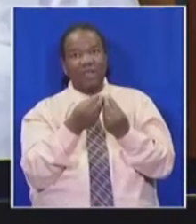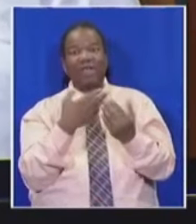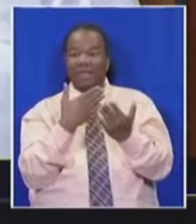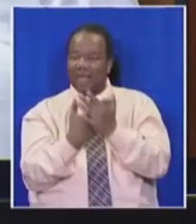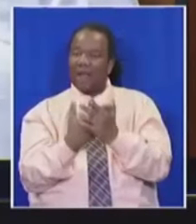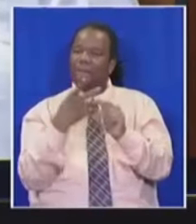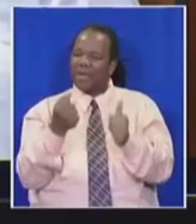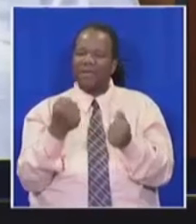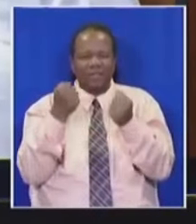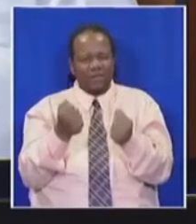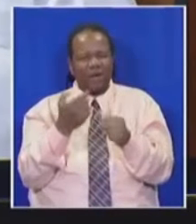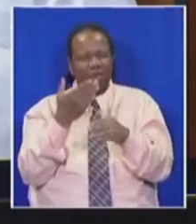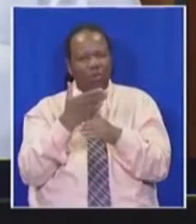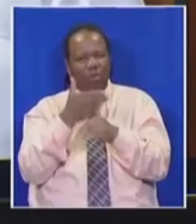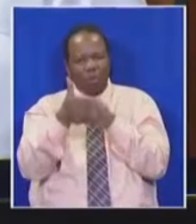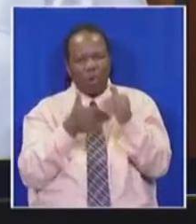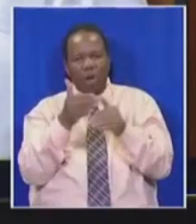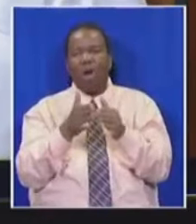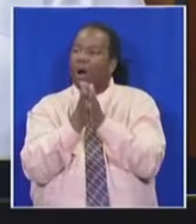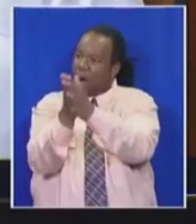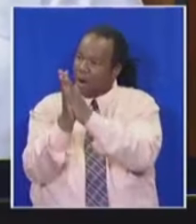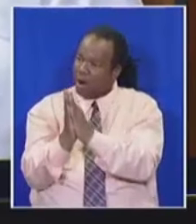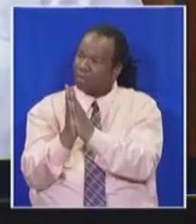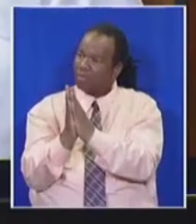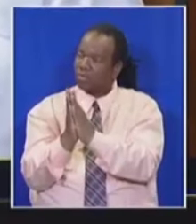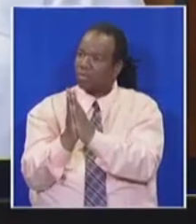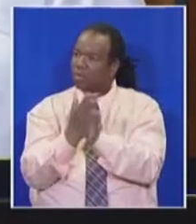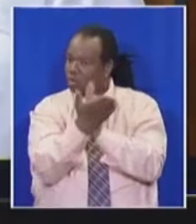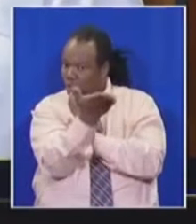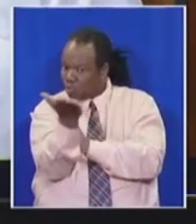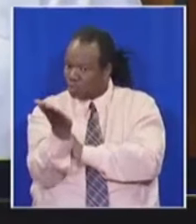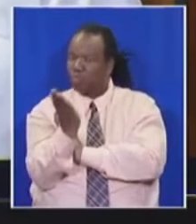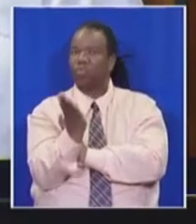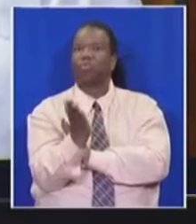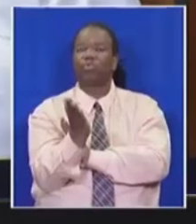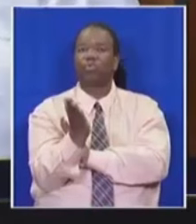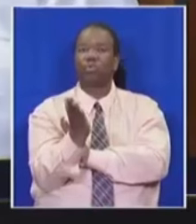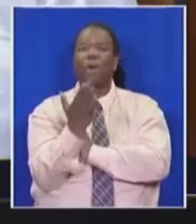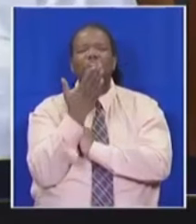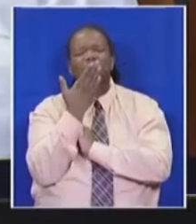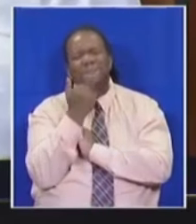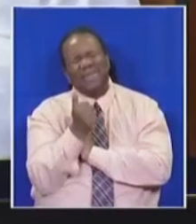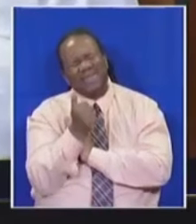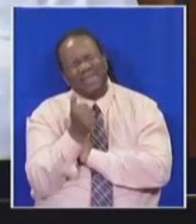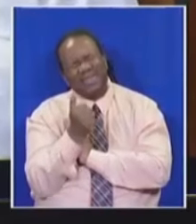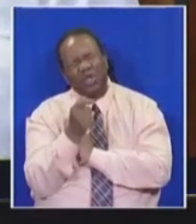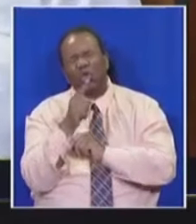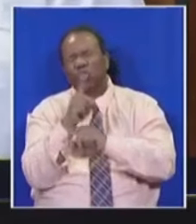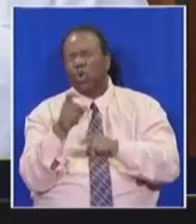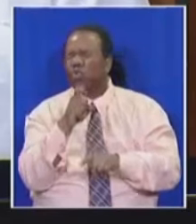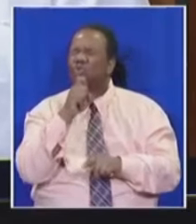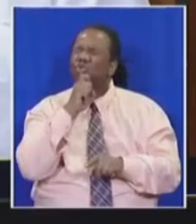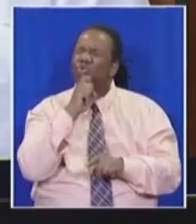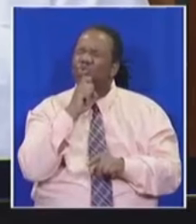difficult for us. I do wish to appeal to you not to use language that is